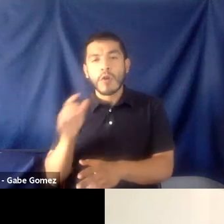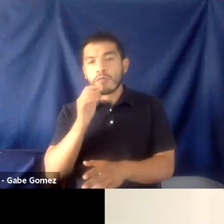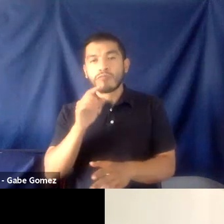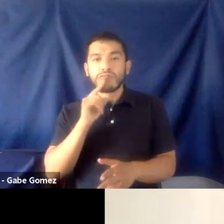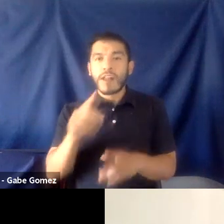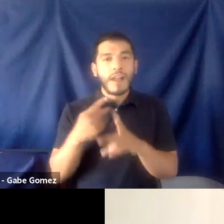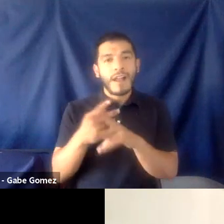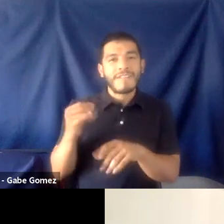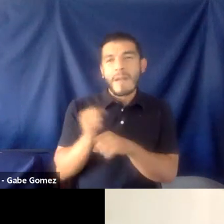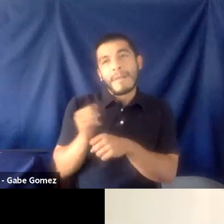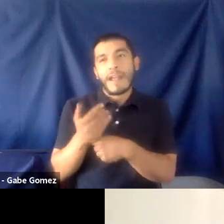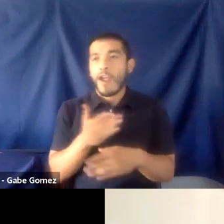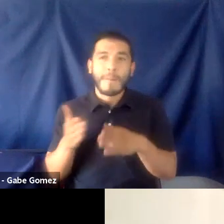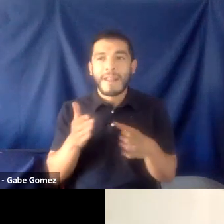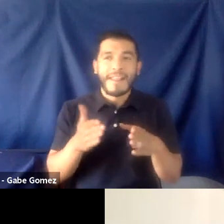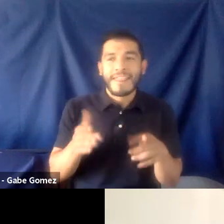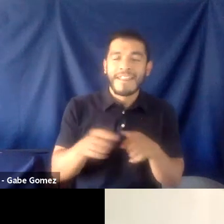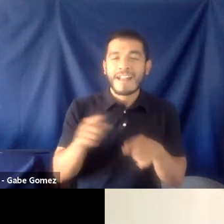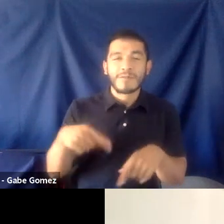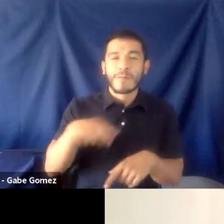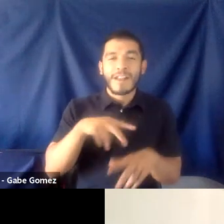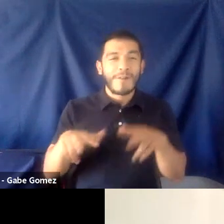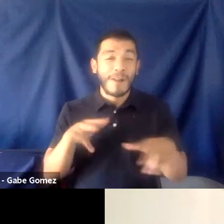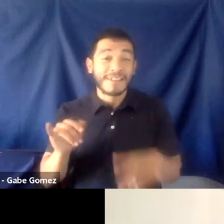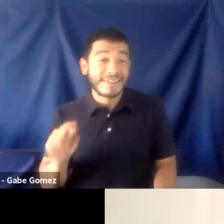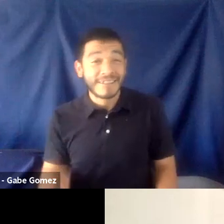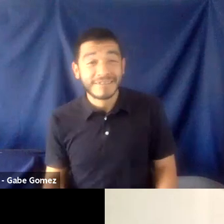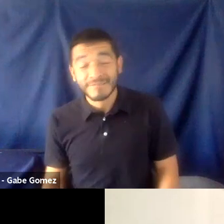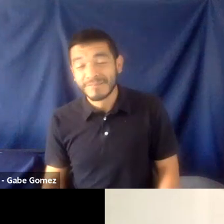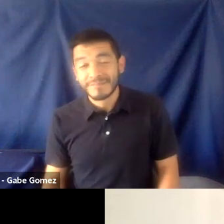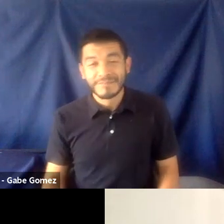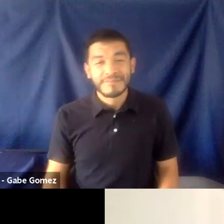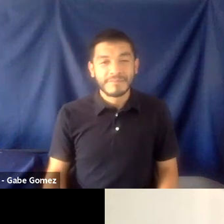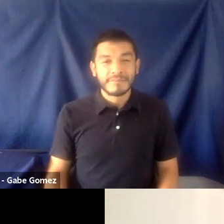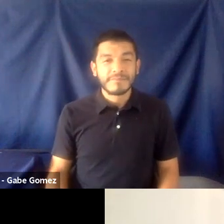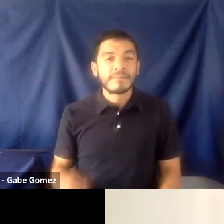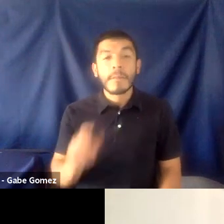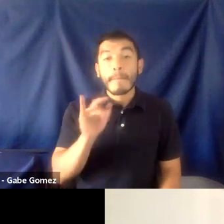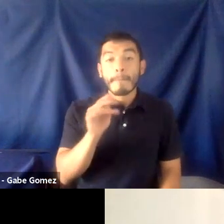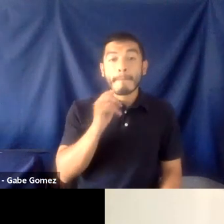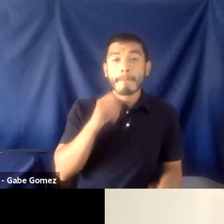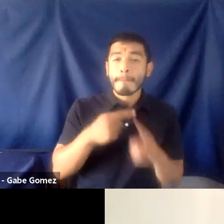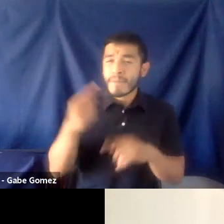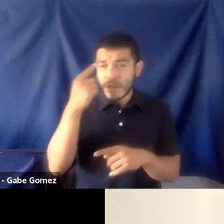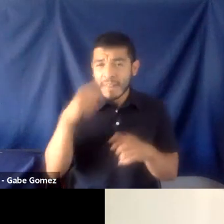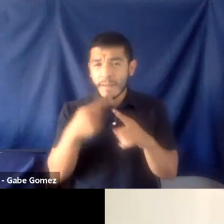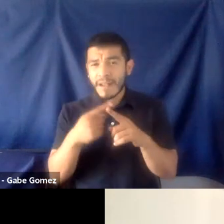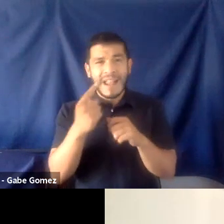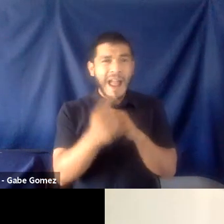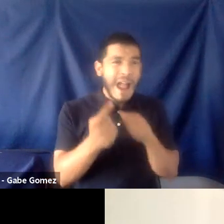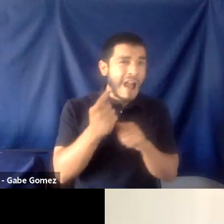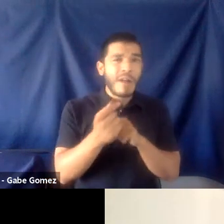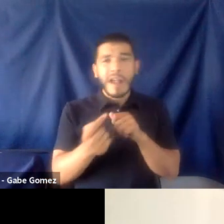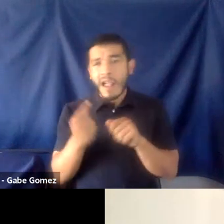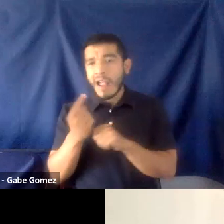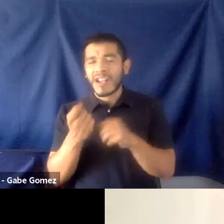of making our path as we walked it. So when you think about the hours and hours and hours